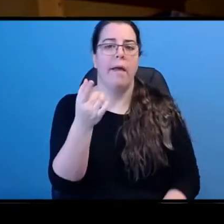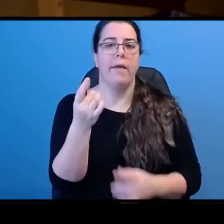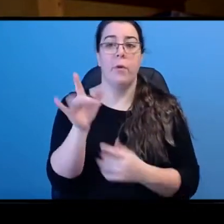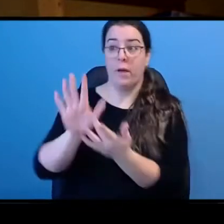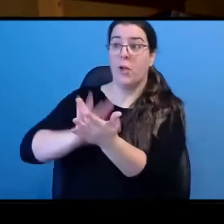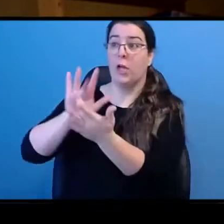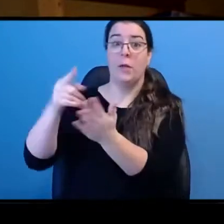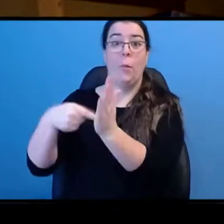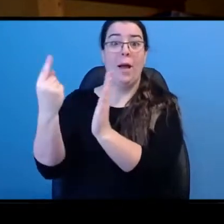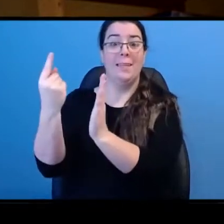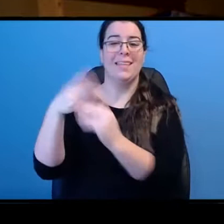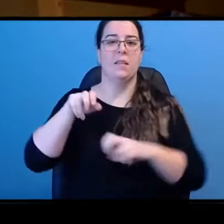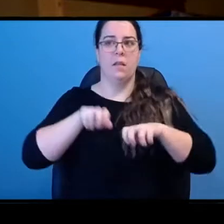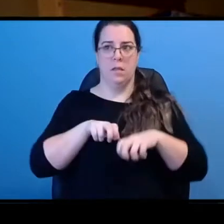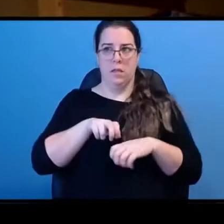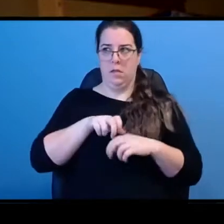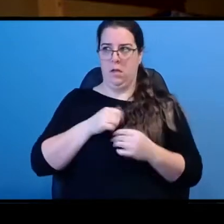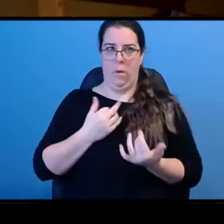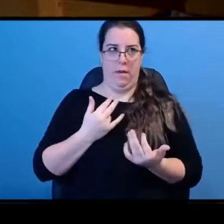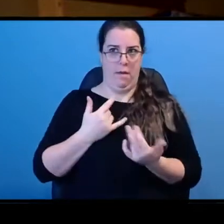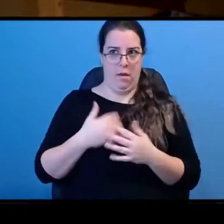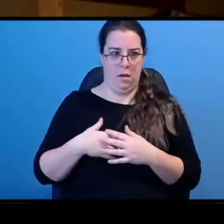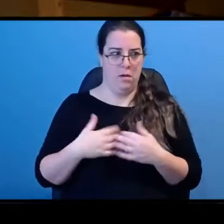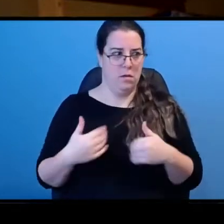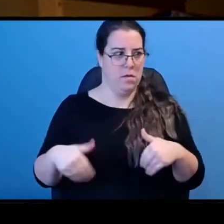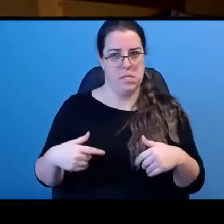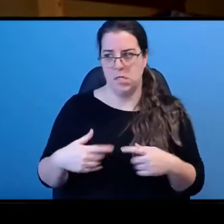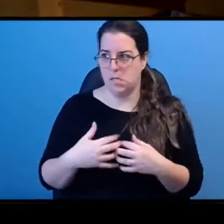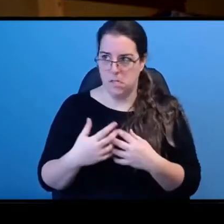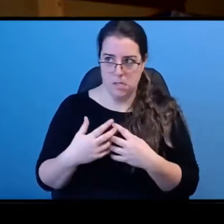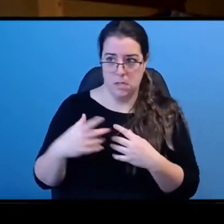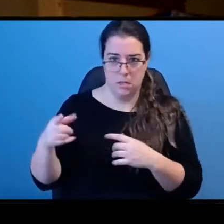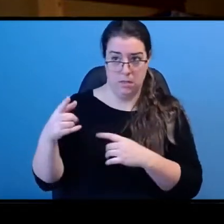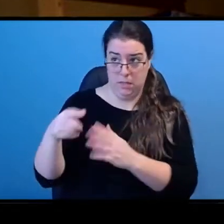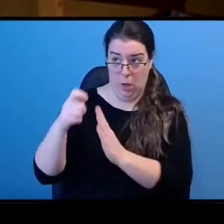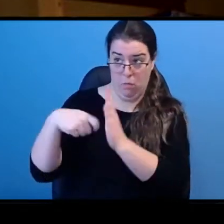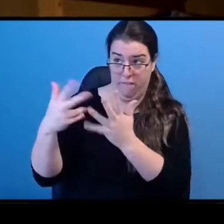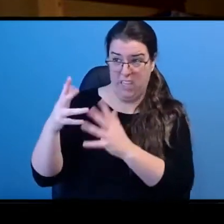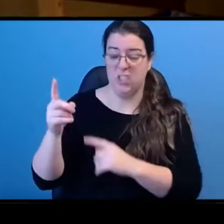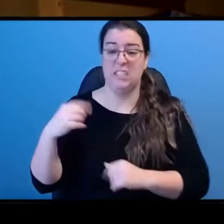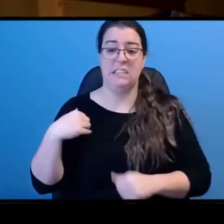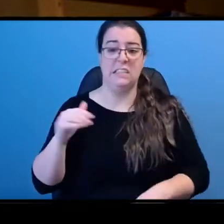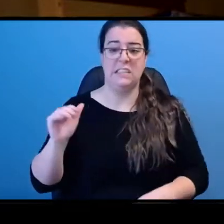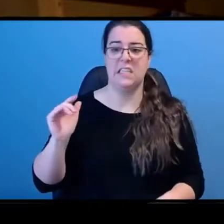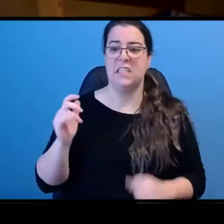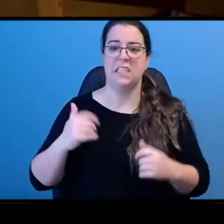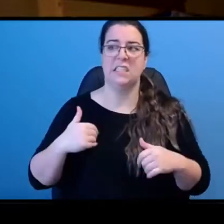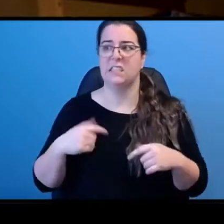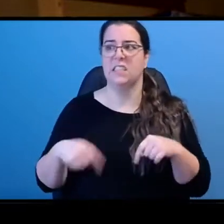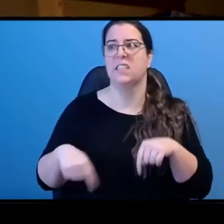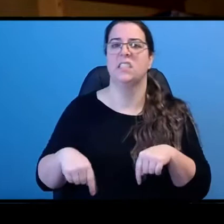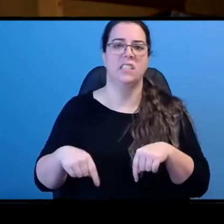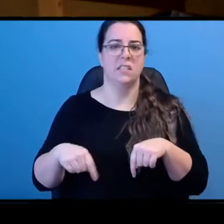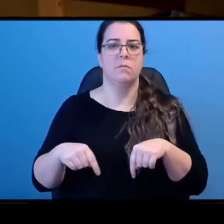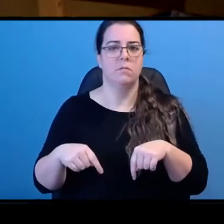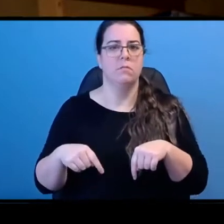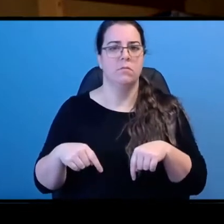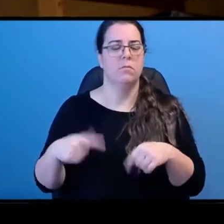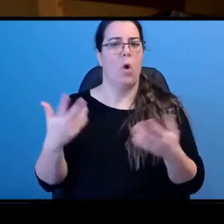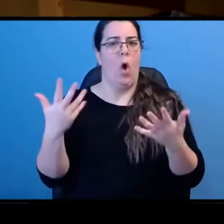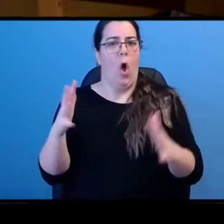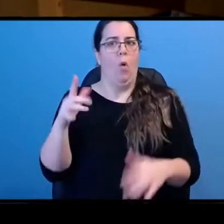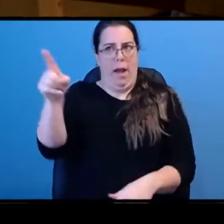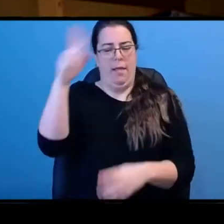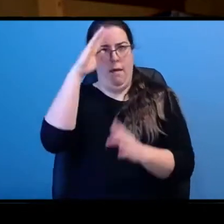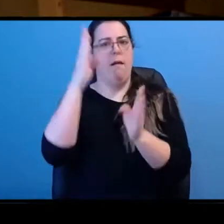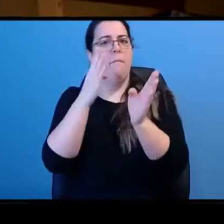it? Oh, shoot, I'm afraid they didn't write it, and it's going to be due soon. You've already laid the groundwork, but they're expecting to hear from you